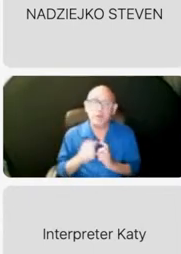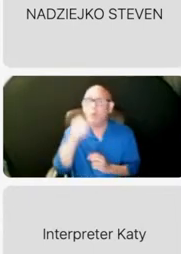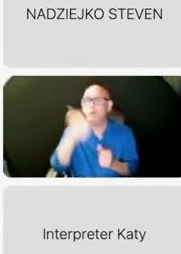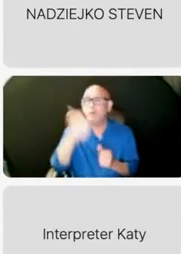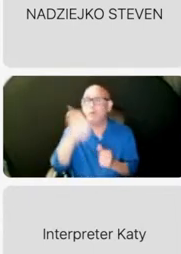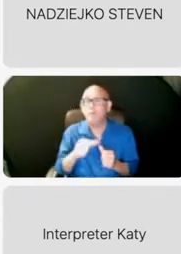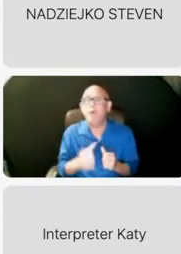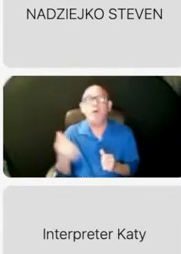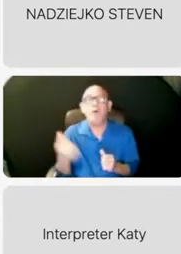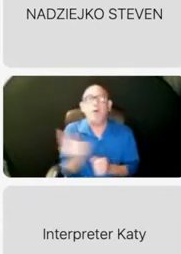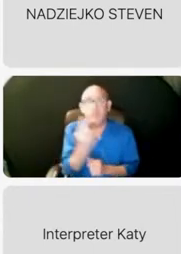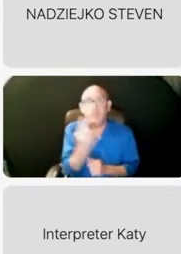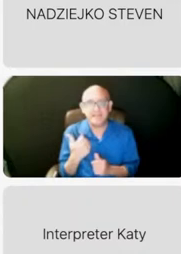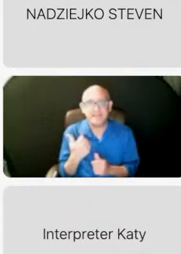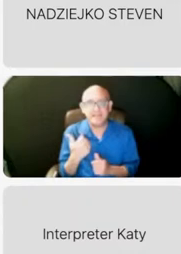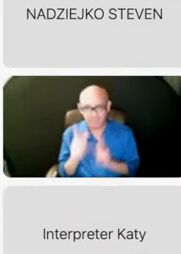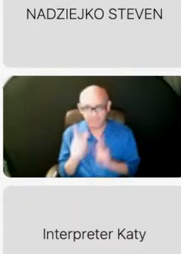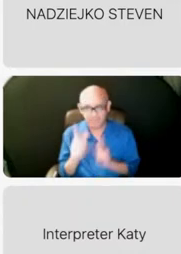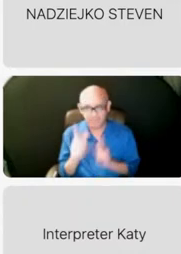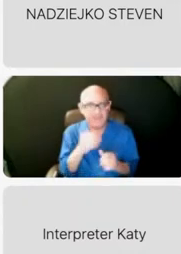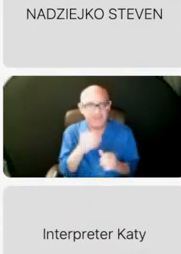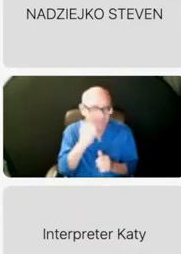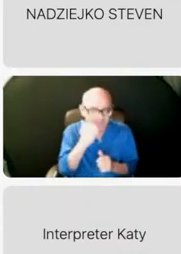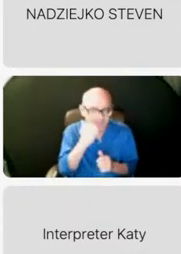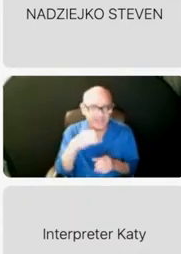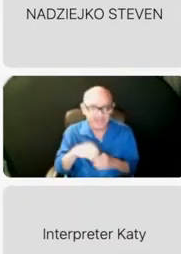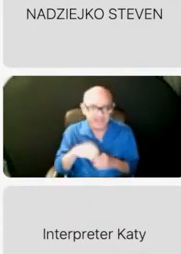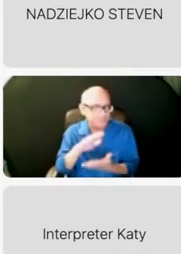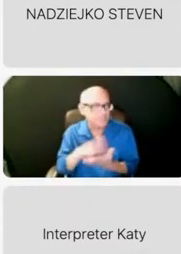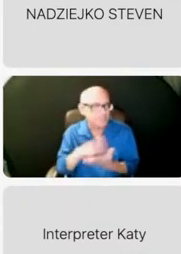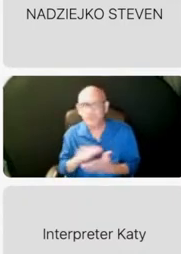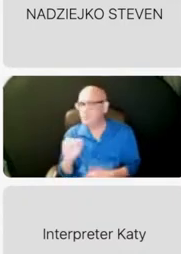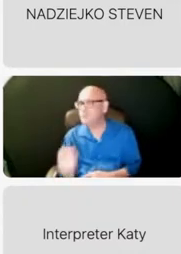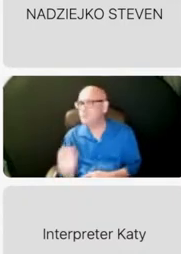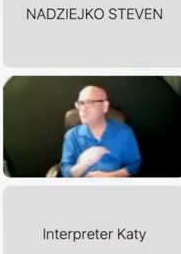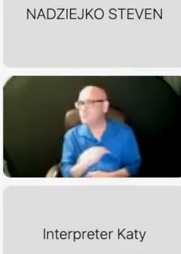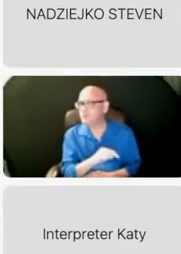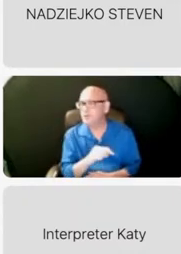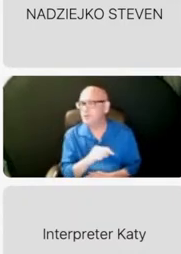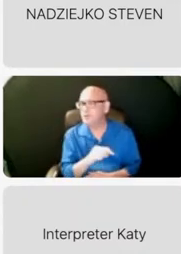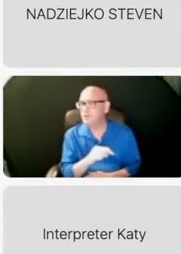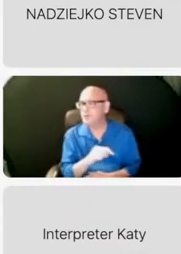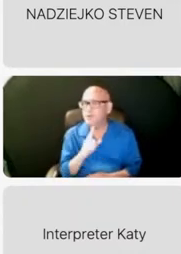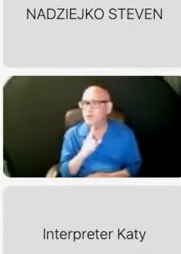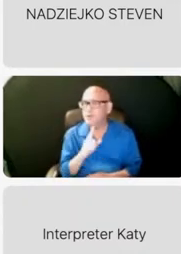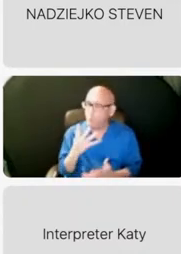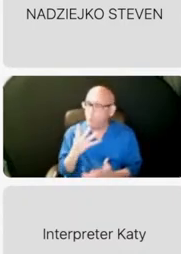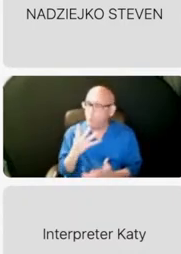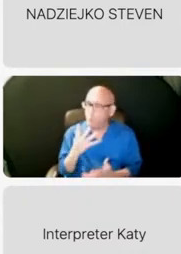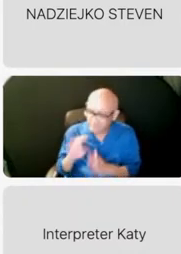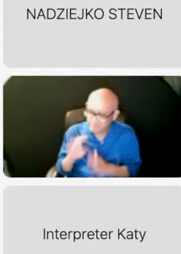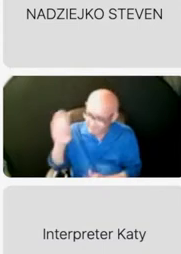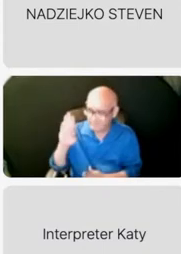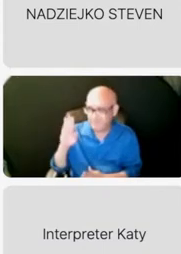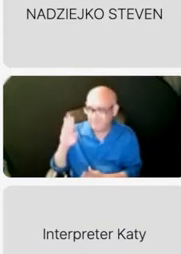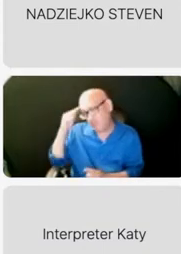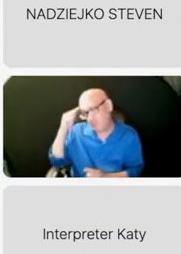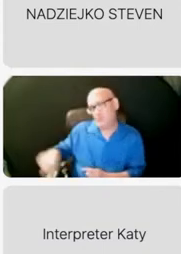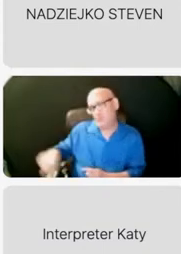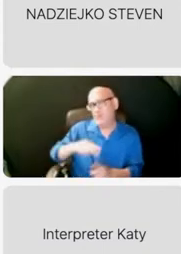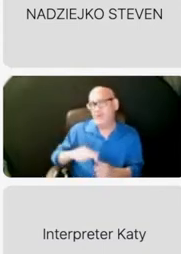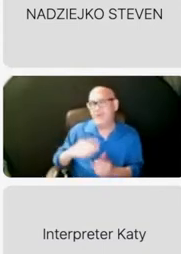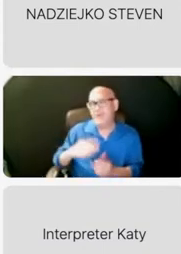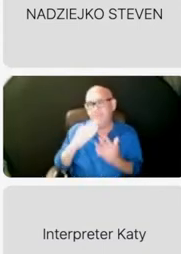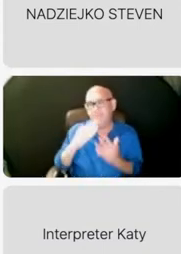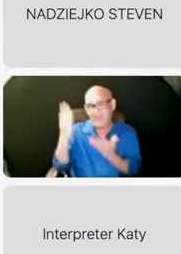people each and every day in our schools we want that for you and i thank you for bringing that to our